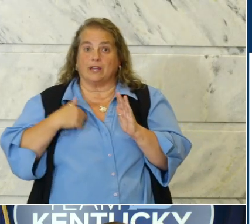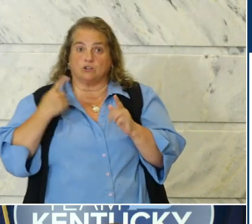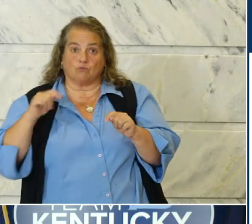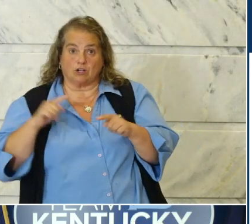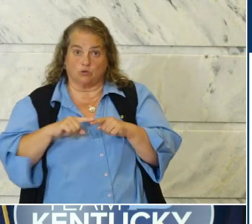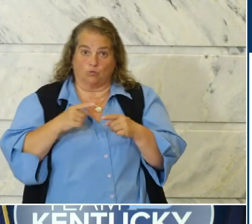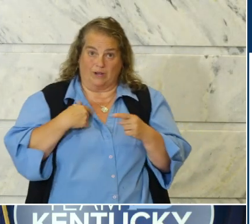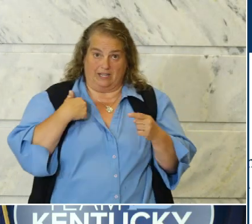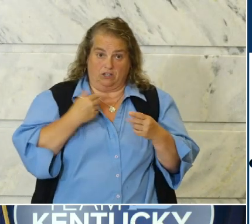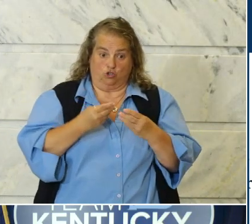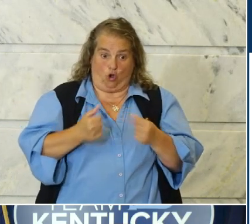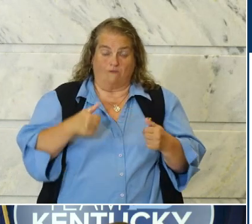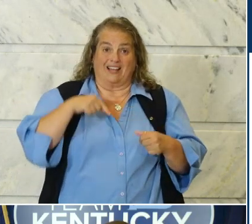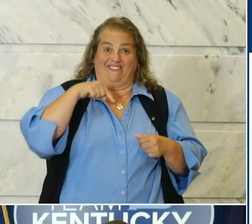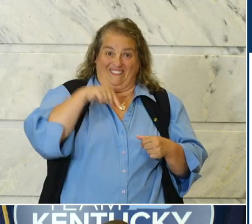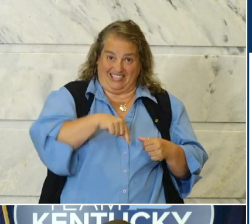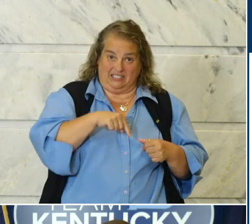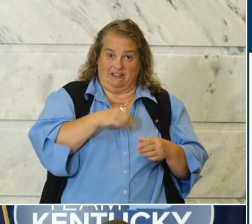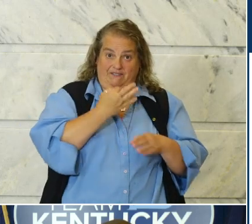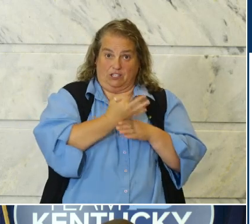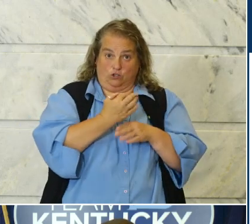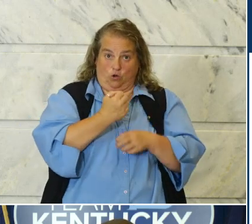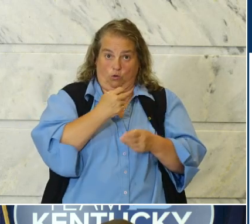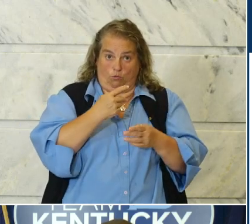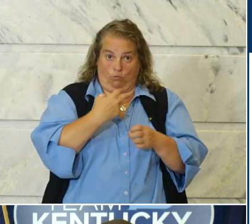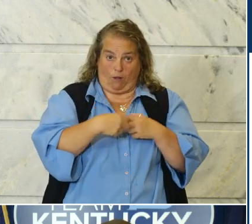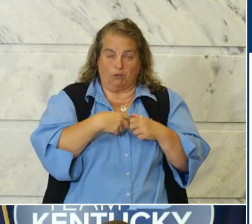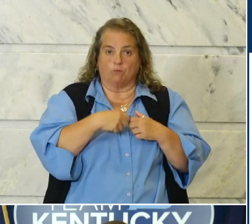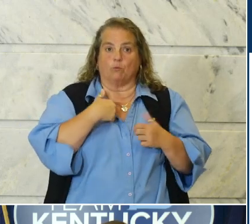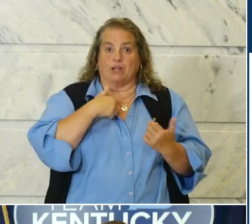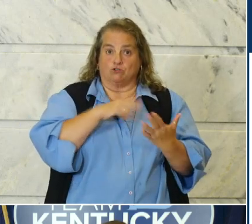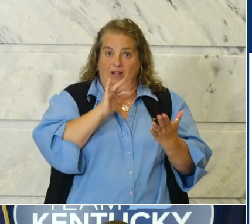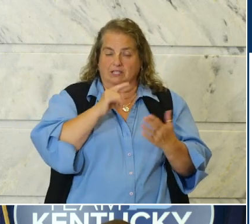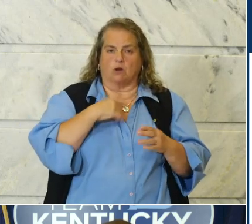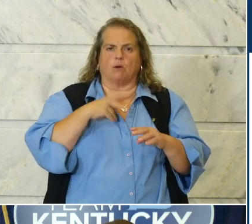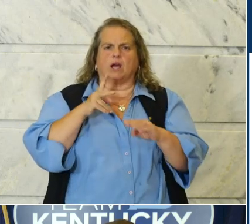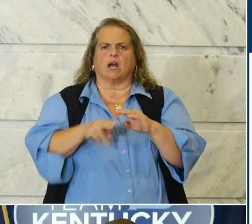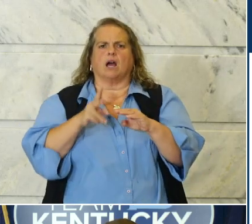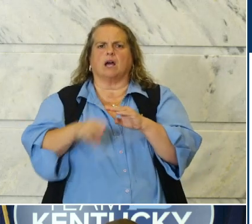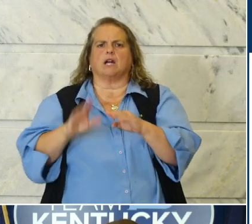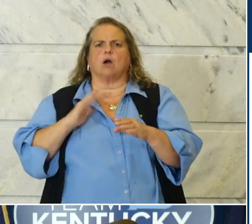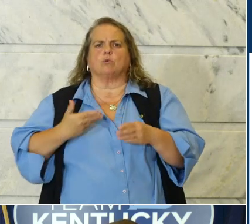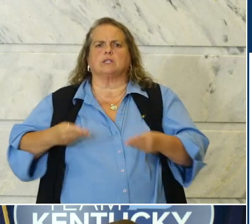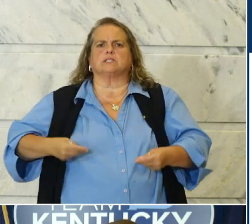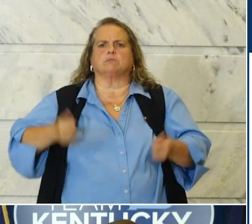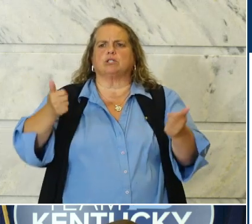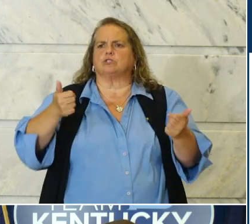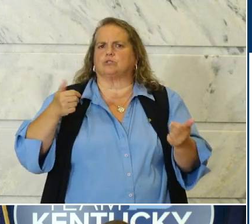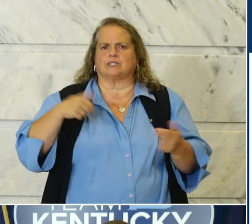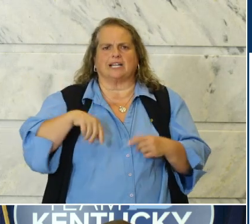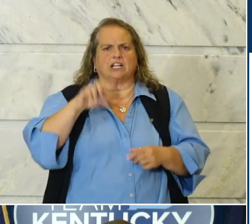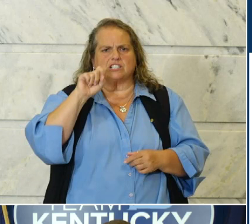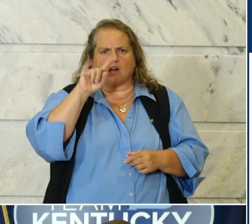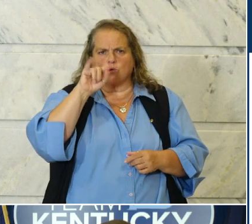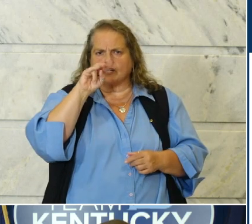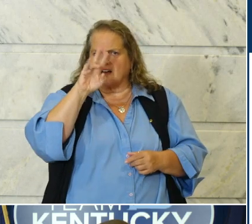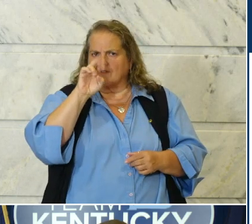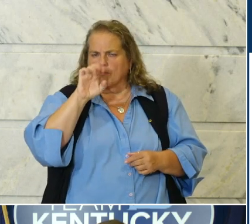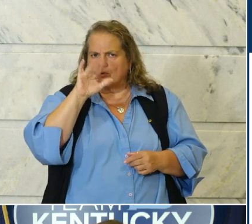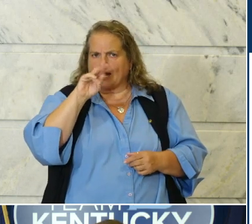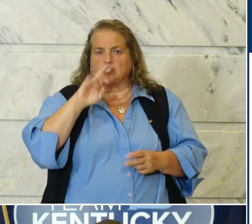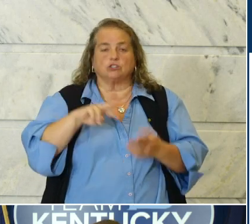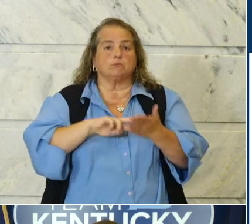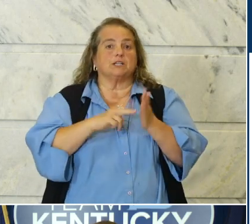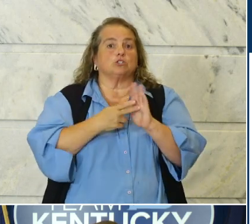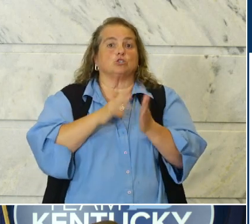problem. We addressed it. We cut our spending significantly inside our portion of the executive branch. Schools aren't going to have to take a cut based